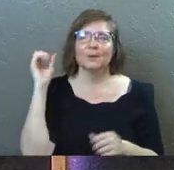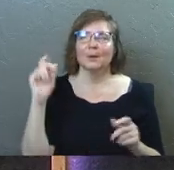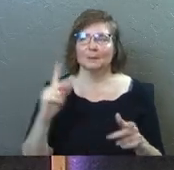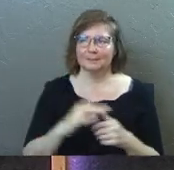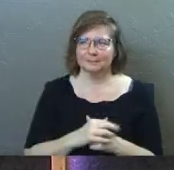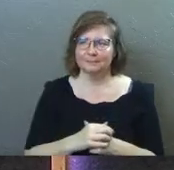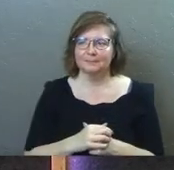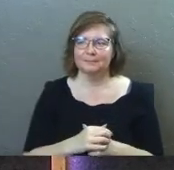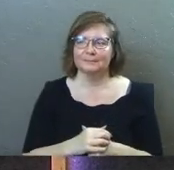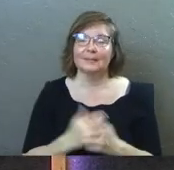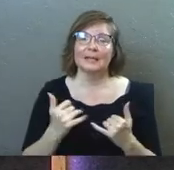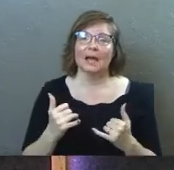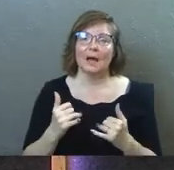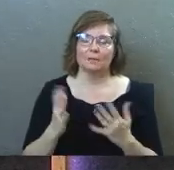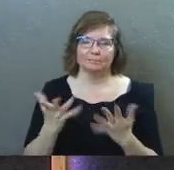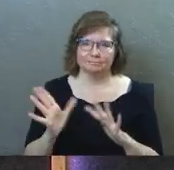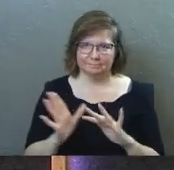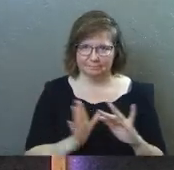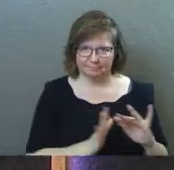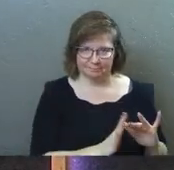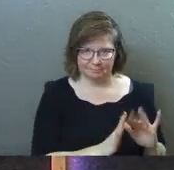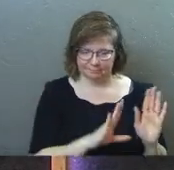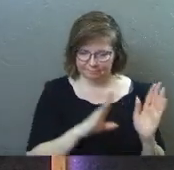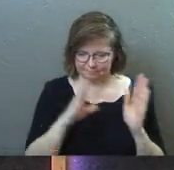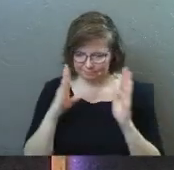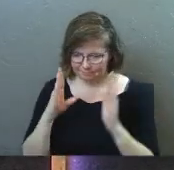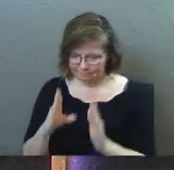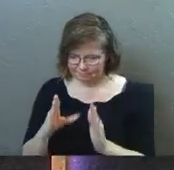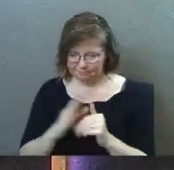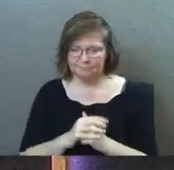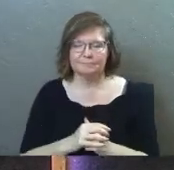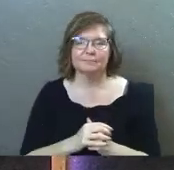Okay. Now let's turn a corner for a second.